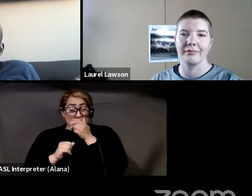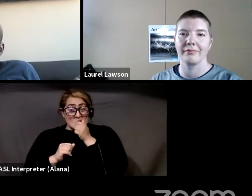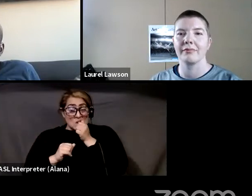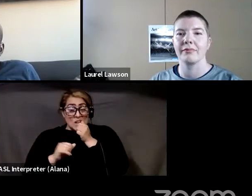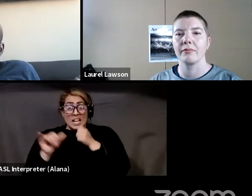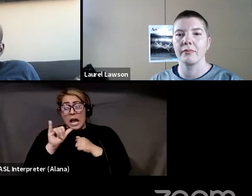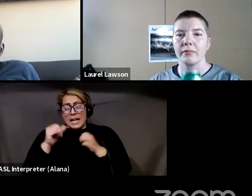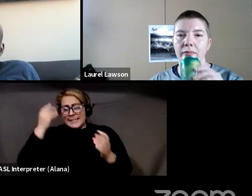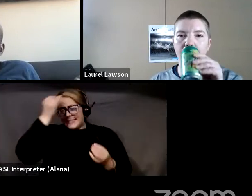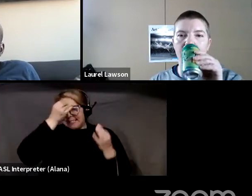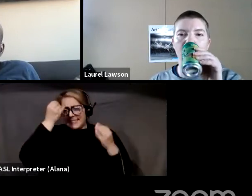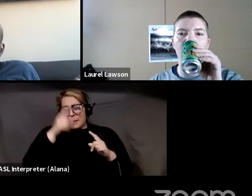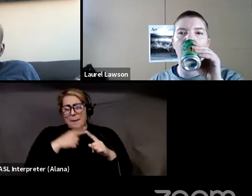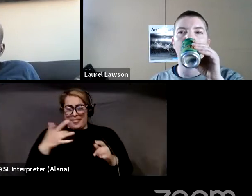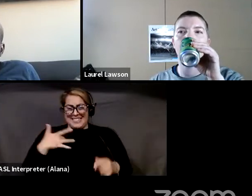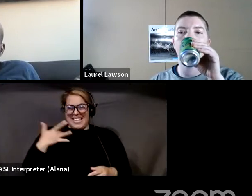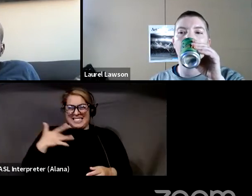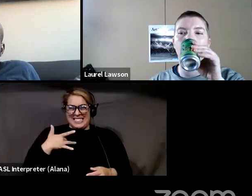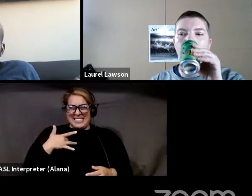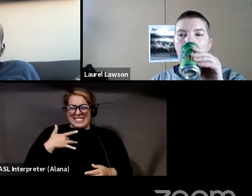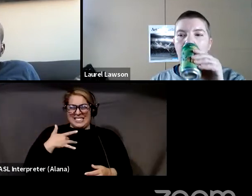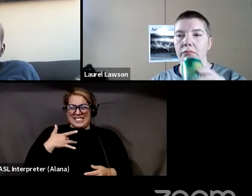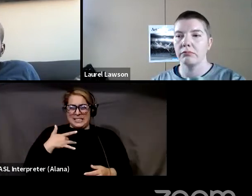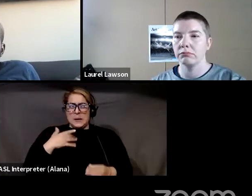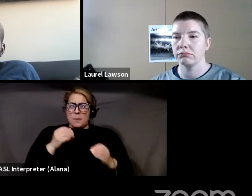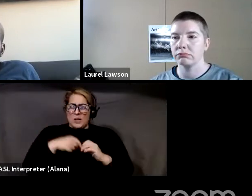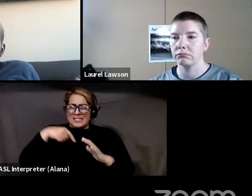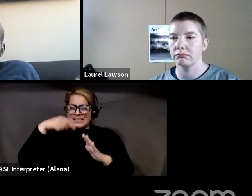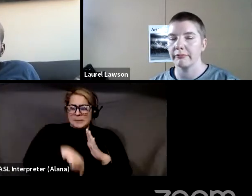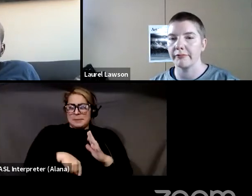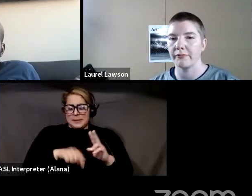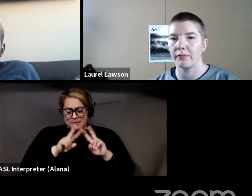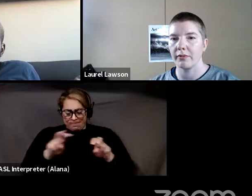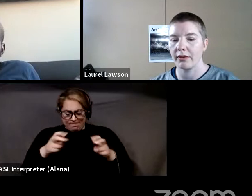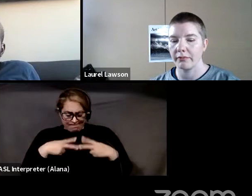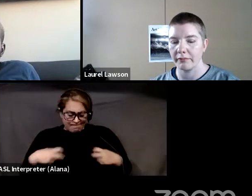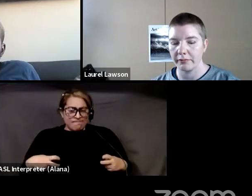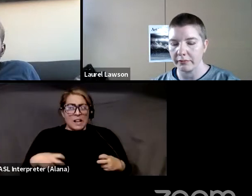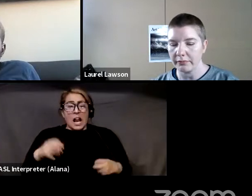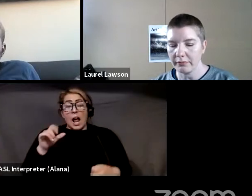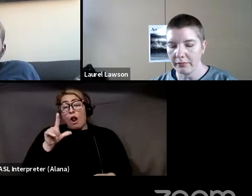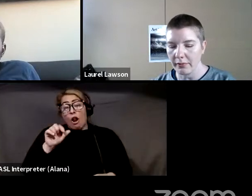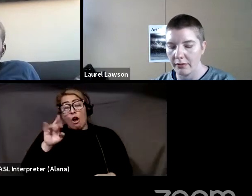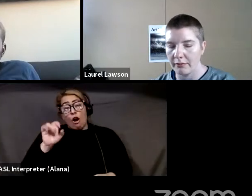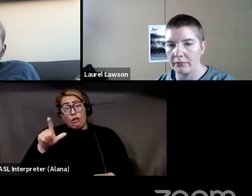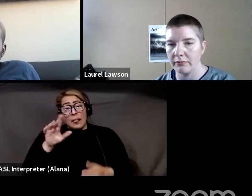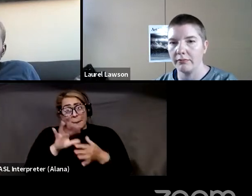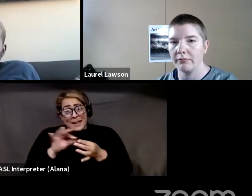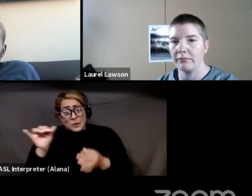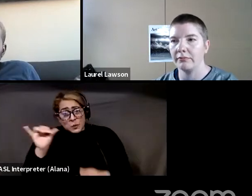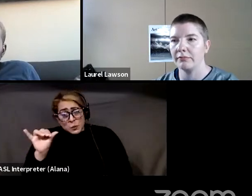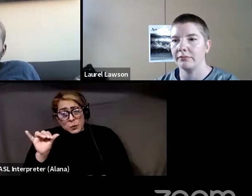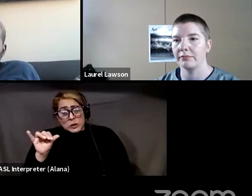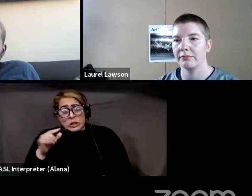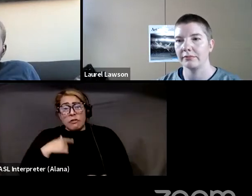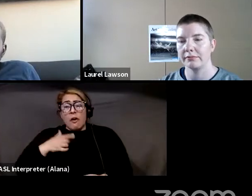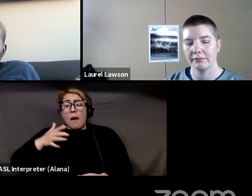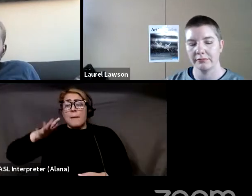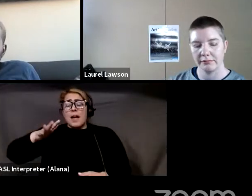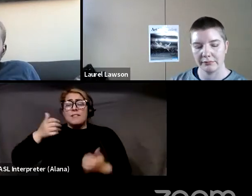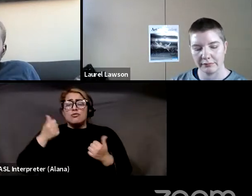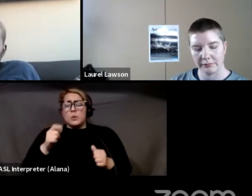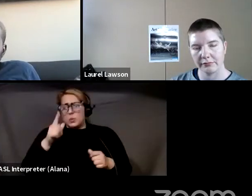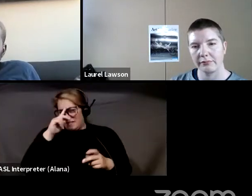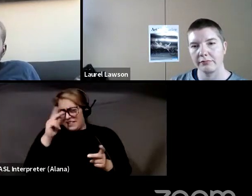like think about the senses in a more deeper way. And I think Laura also mentioned that too, where I'm kind of trying to figure